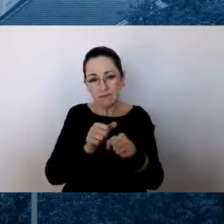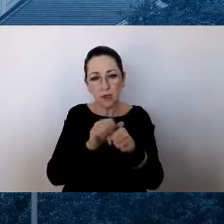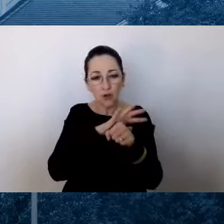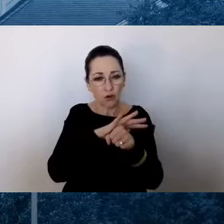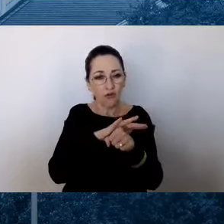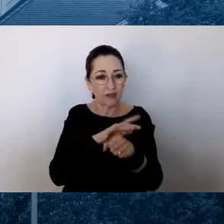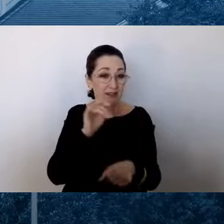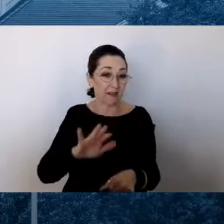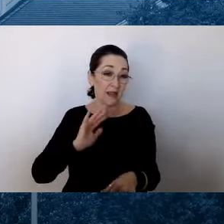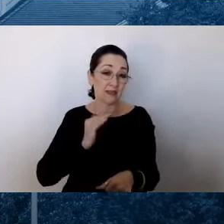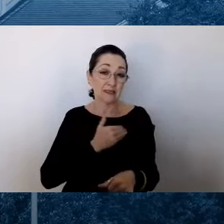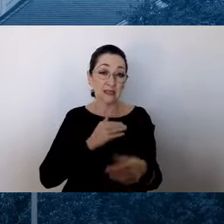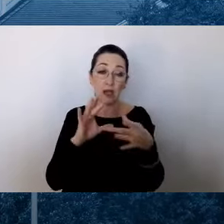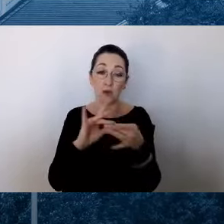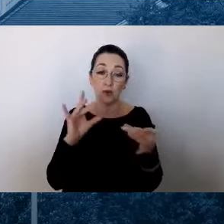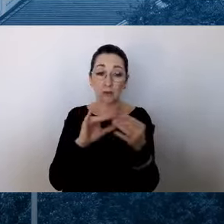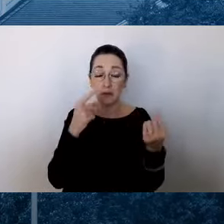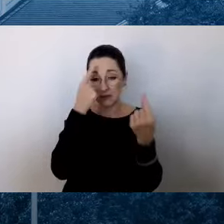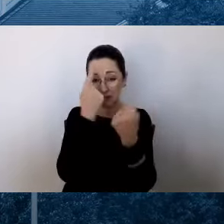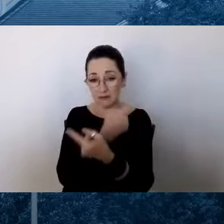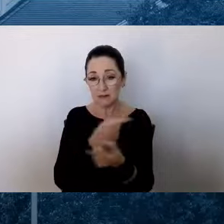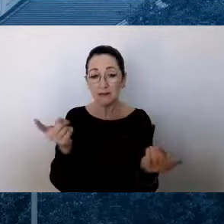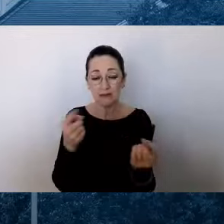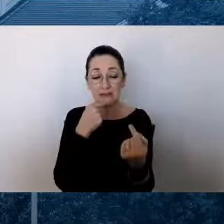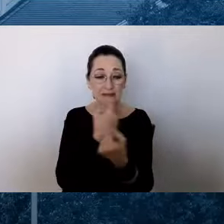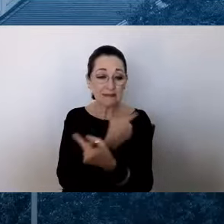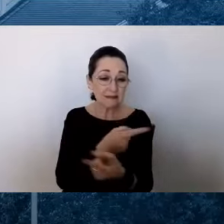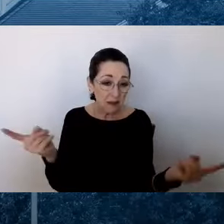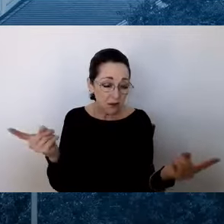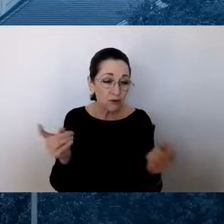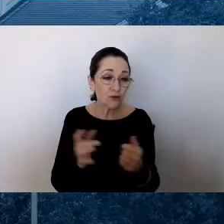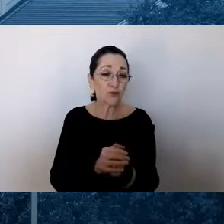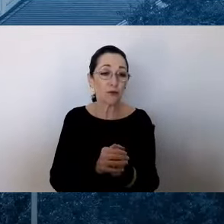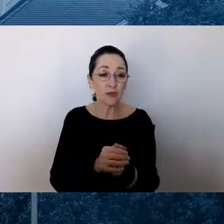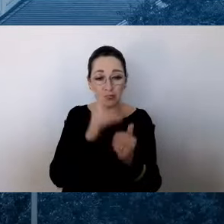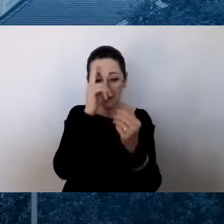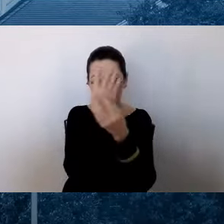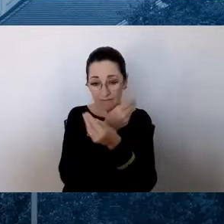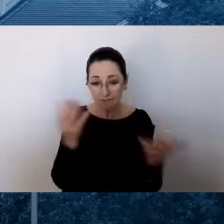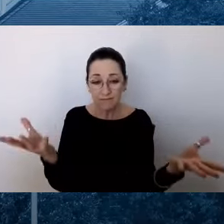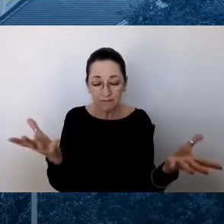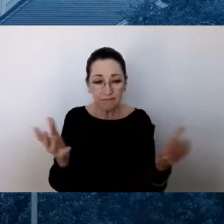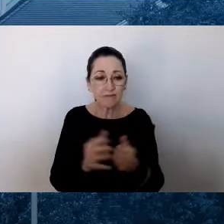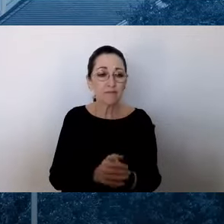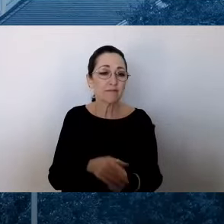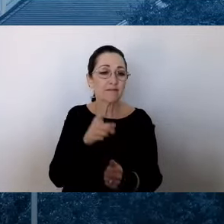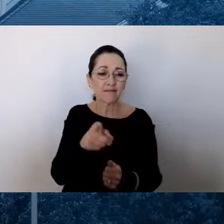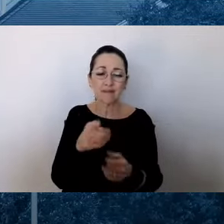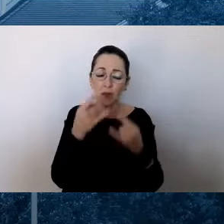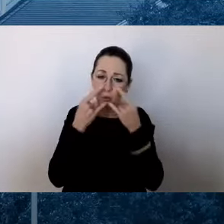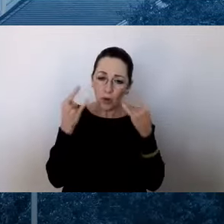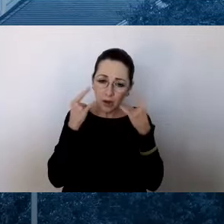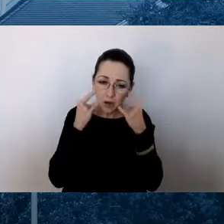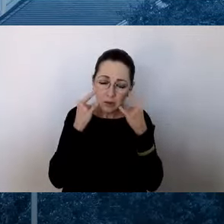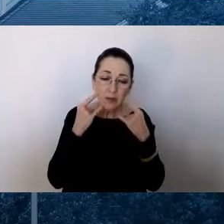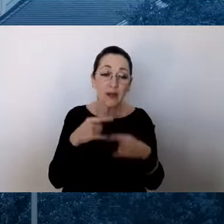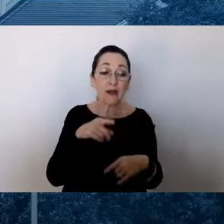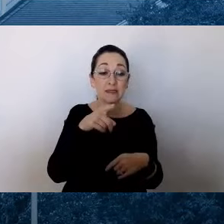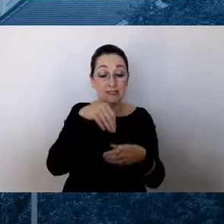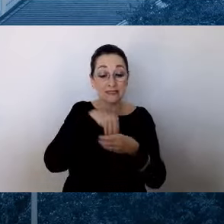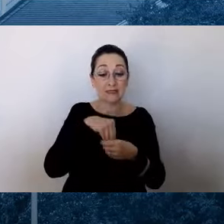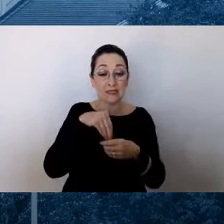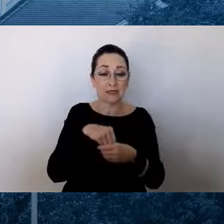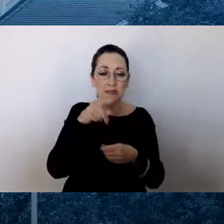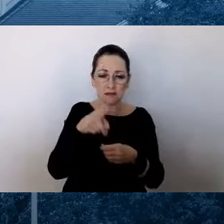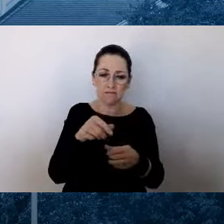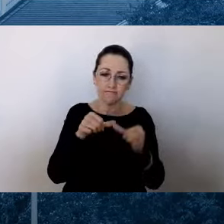can help, wear a mask, get vaccinated, get your booster, keep your distance indoors with other folks